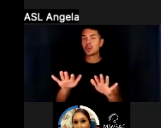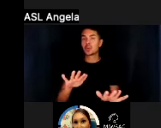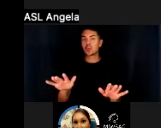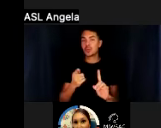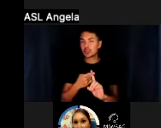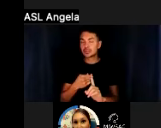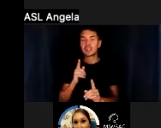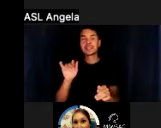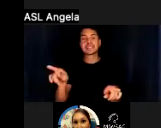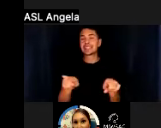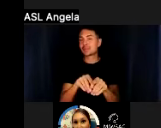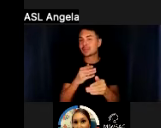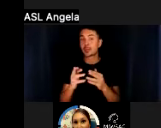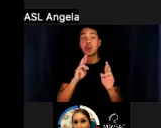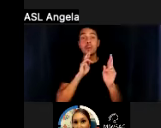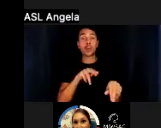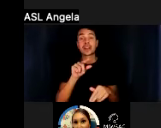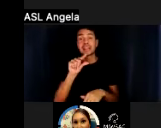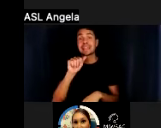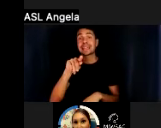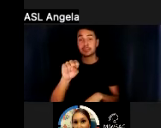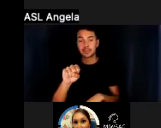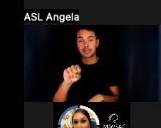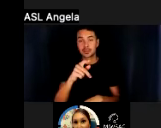Same thing, reporting gaps that you see,